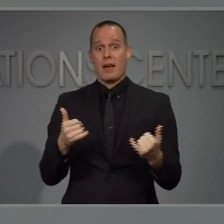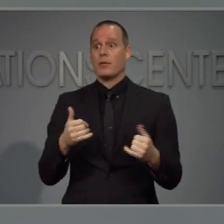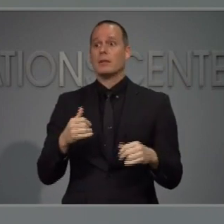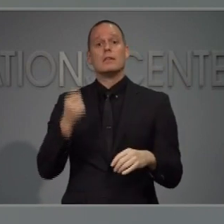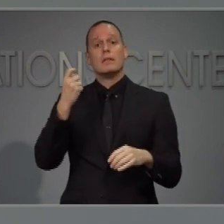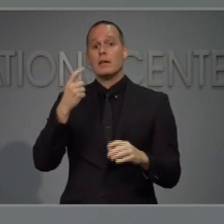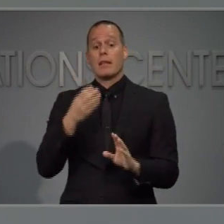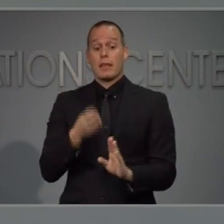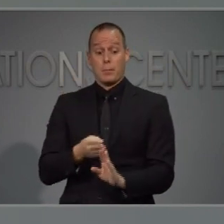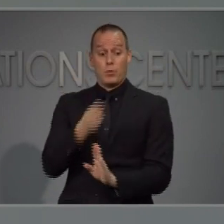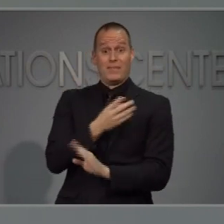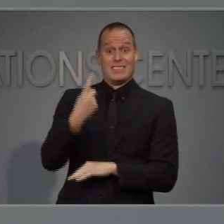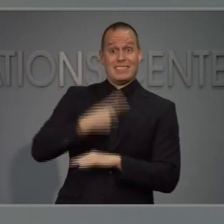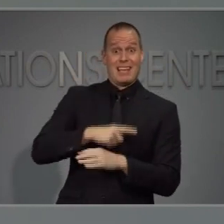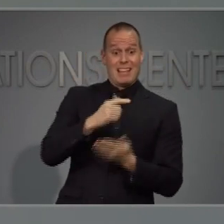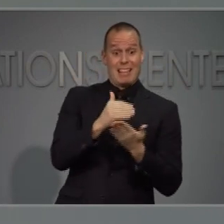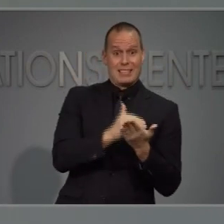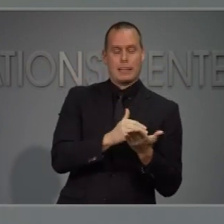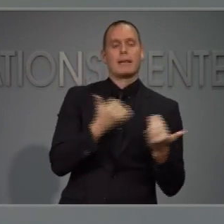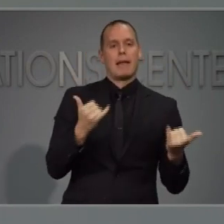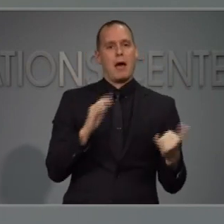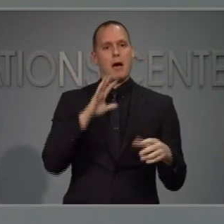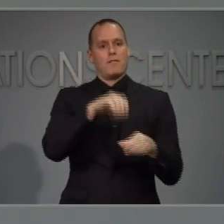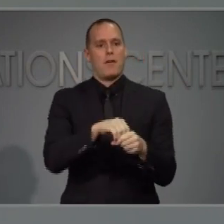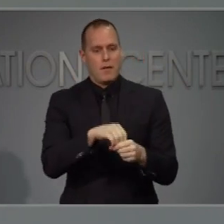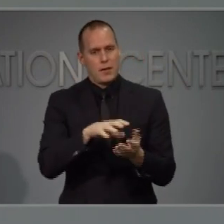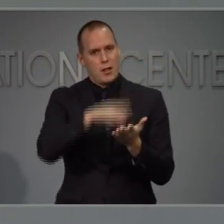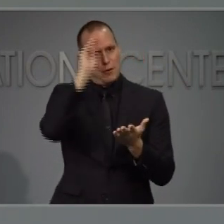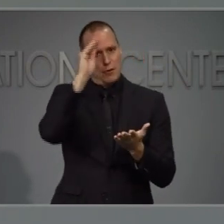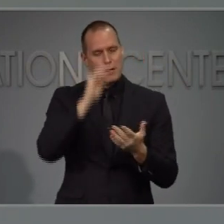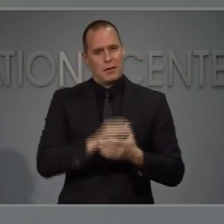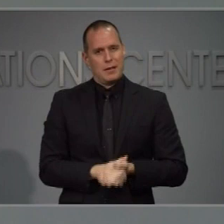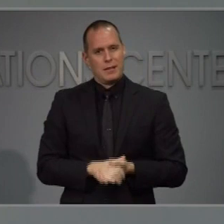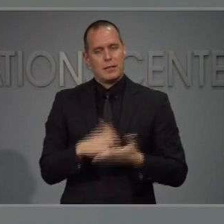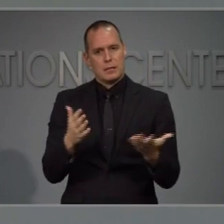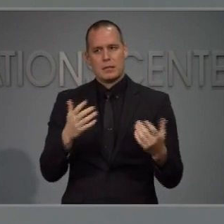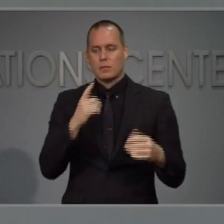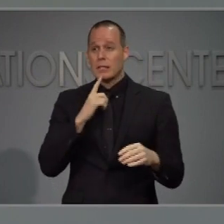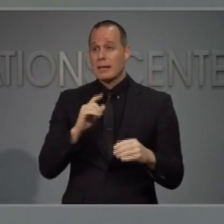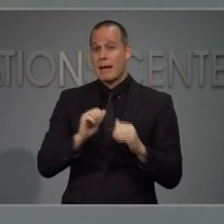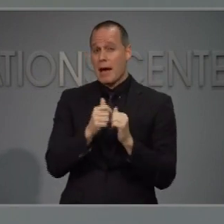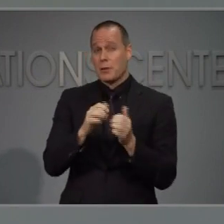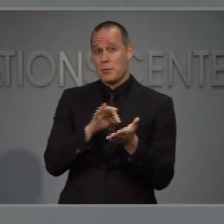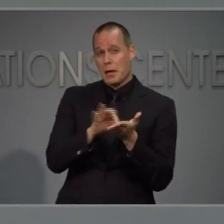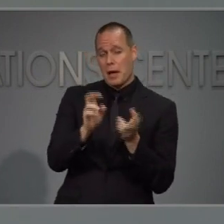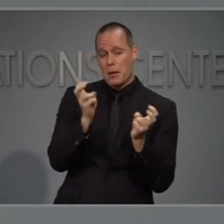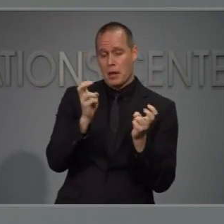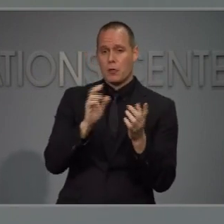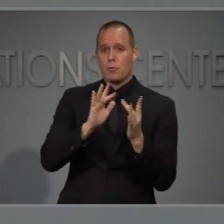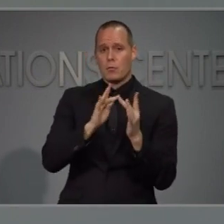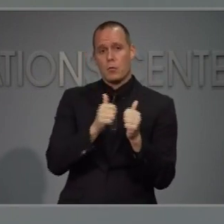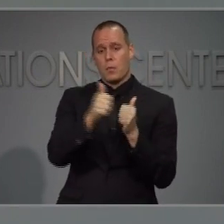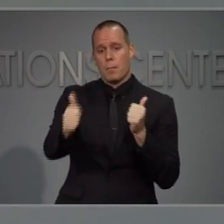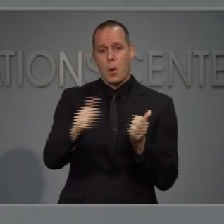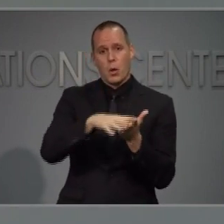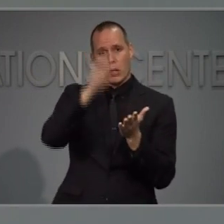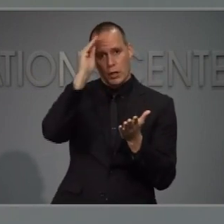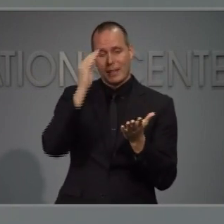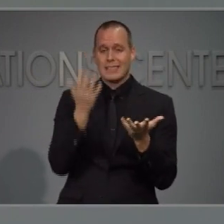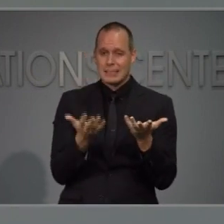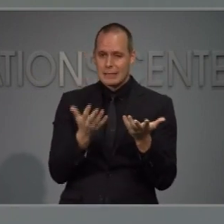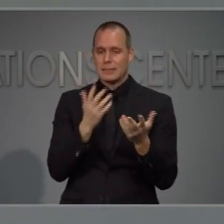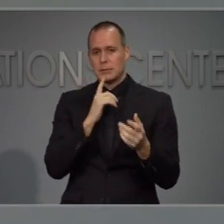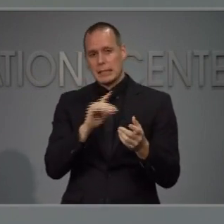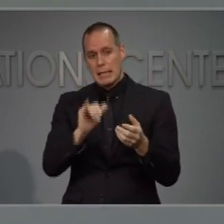lesson. So depending on how you count remote learning, the number may vary. What is clear based